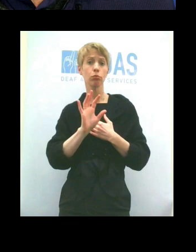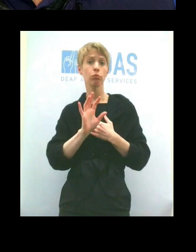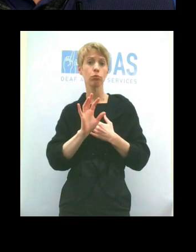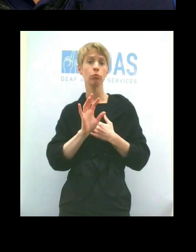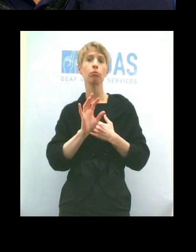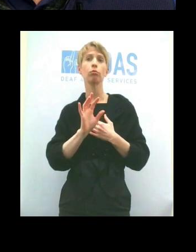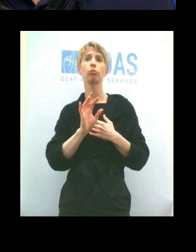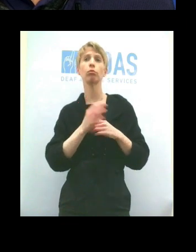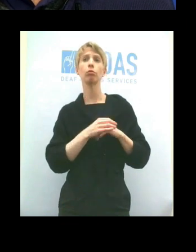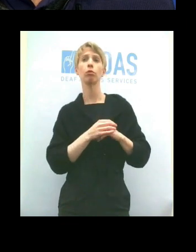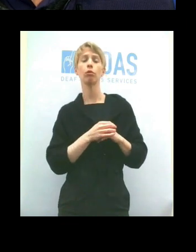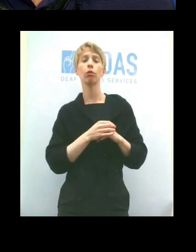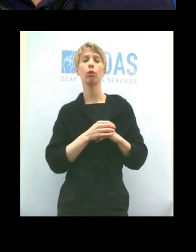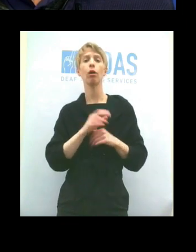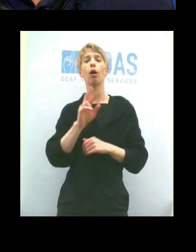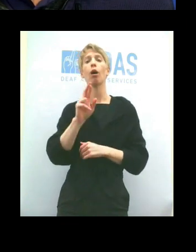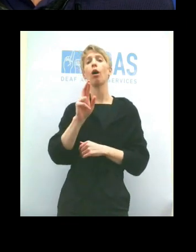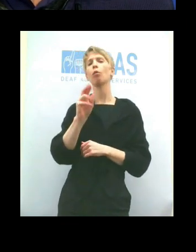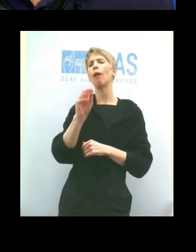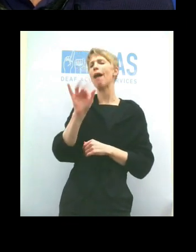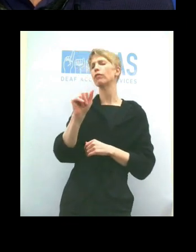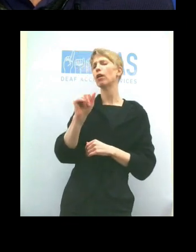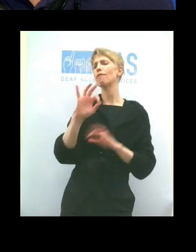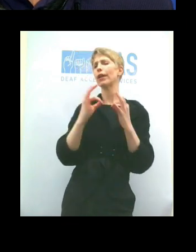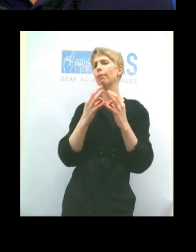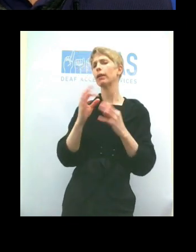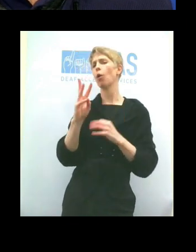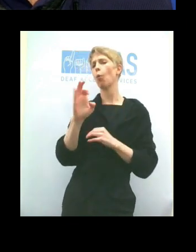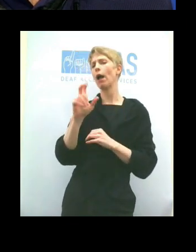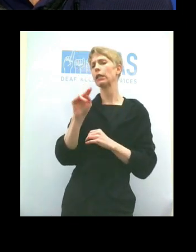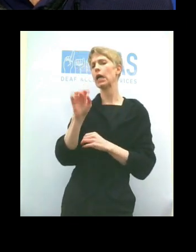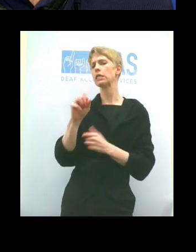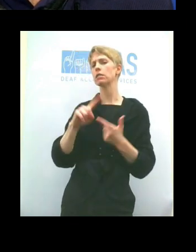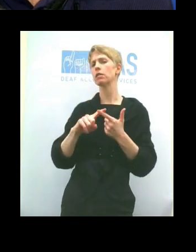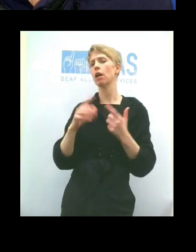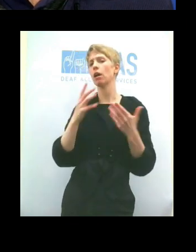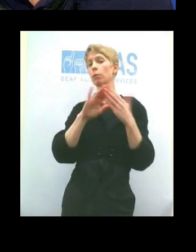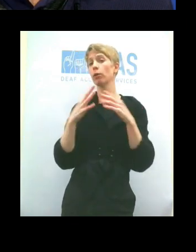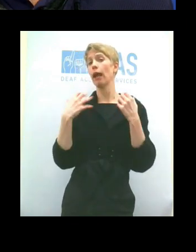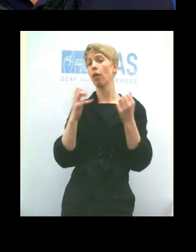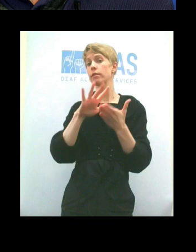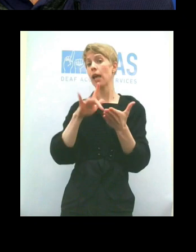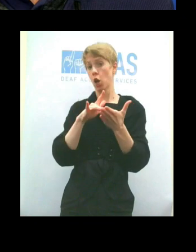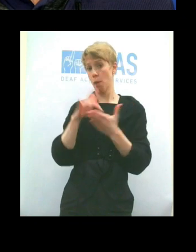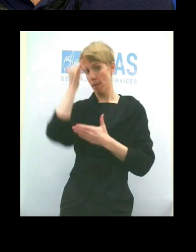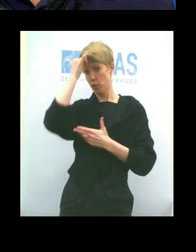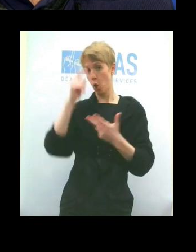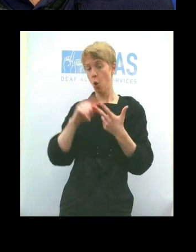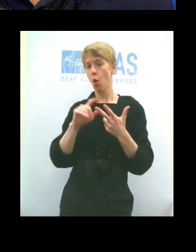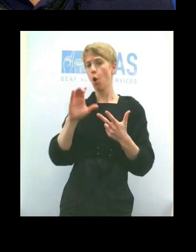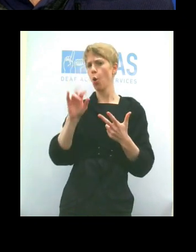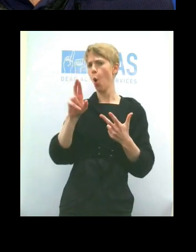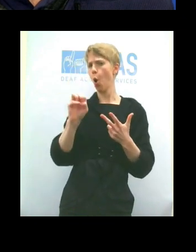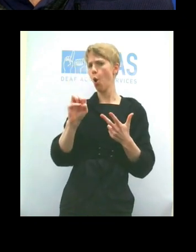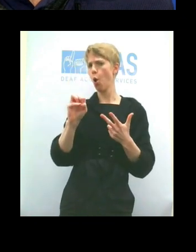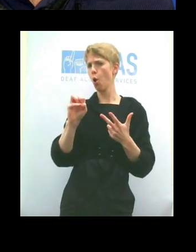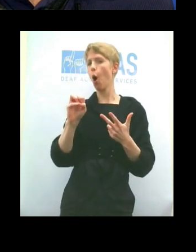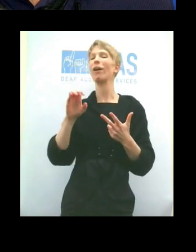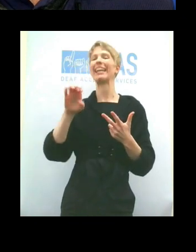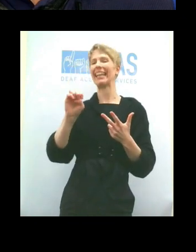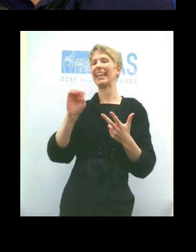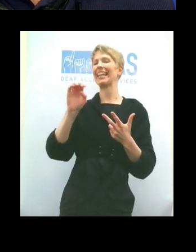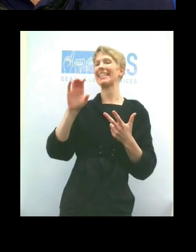County. They include the Rafa Family Wellness Center, Community Health Center of Buffalo, of course, ECMC's Family Health